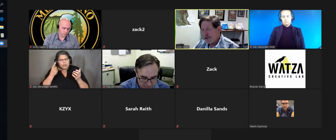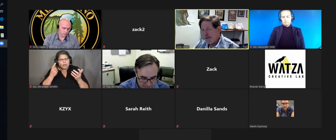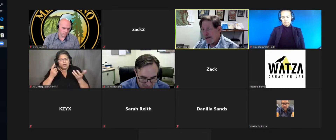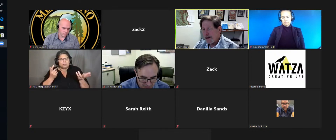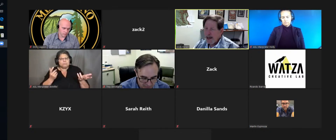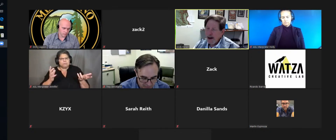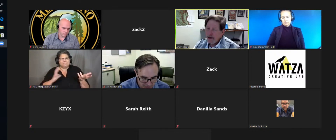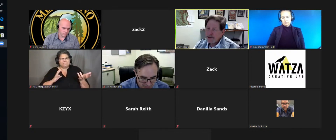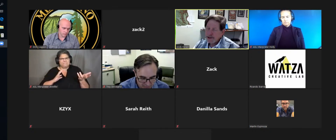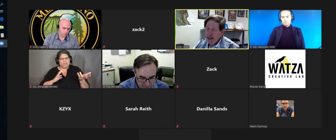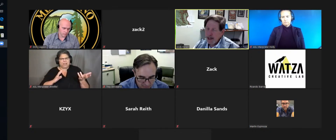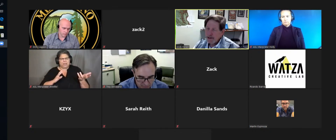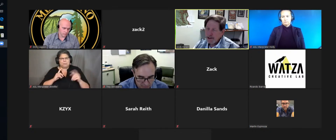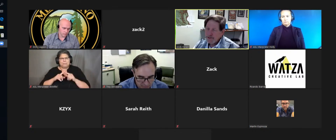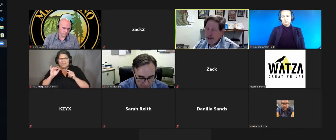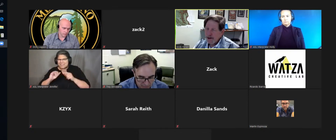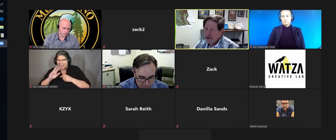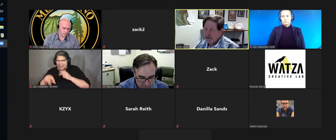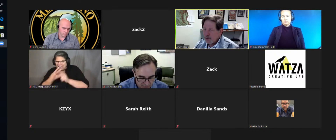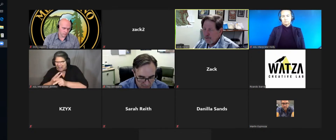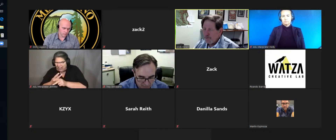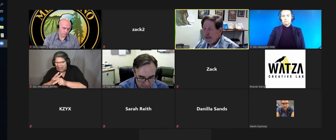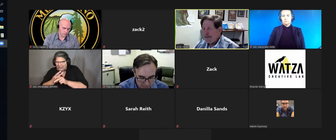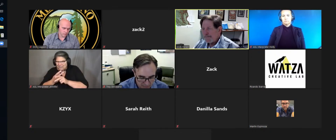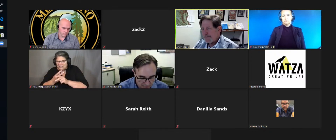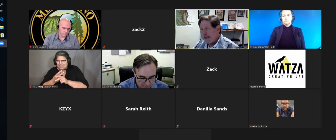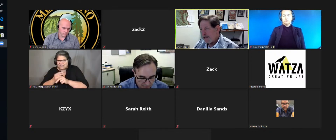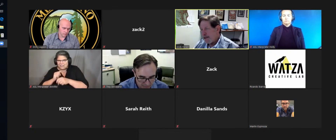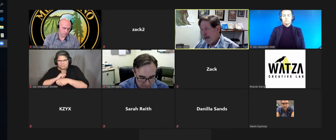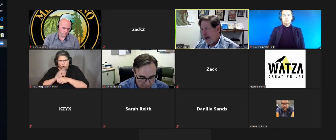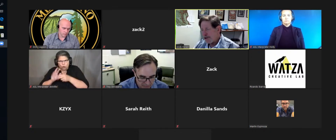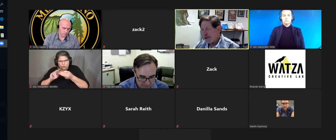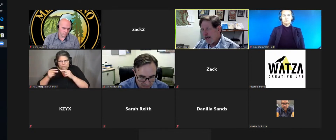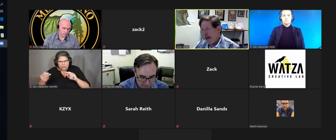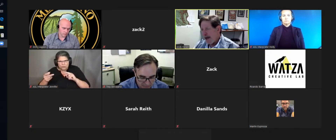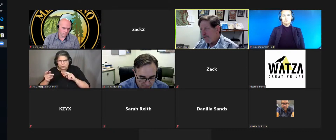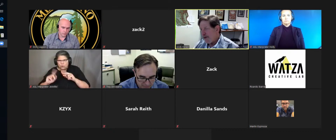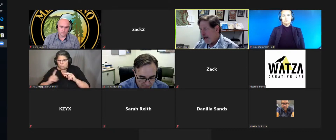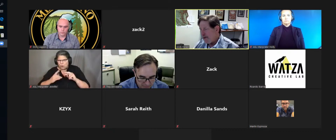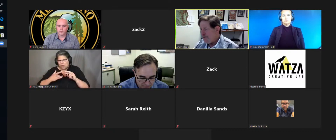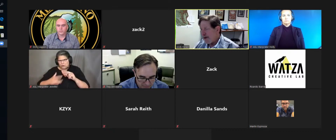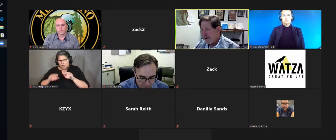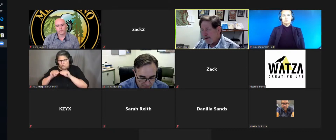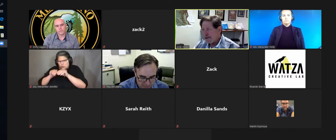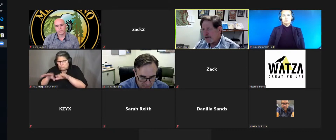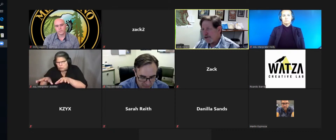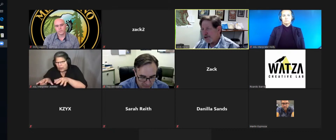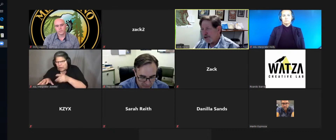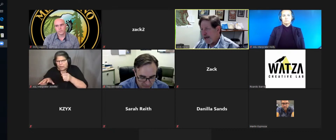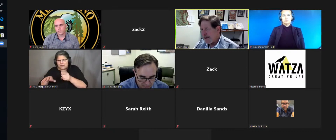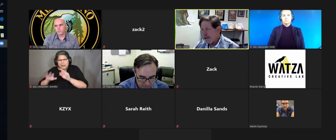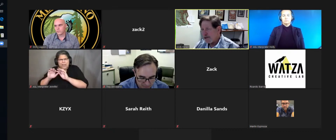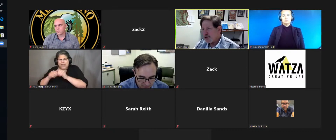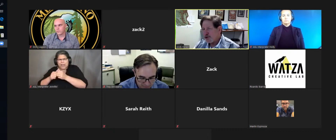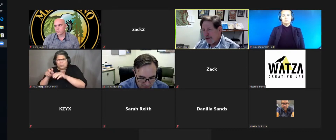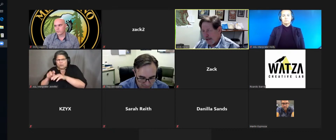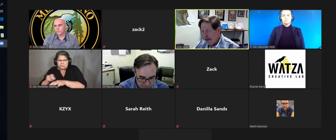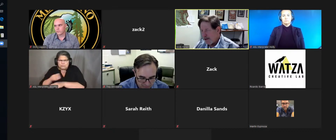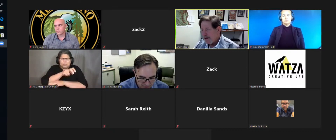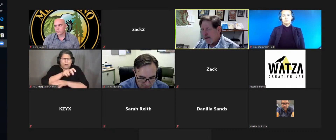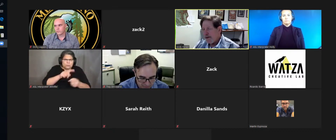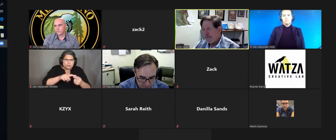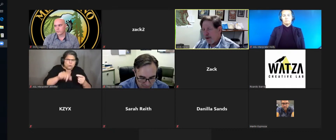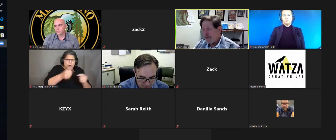is it spreading? How do these variants move? And they actually have a variance genetic